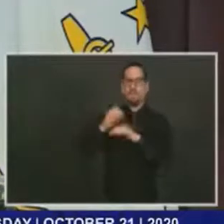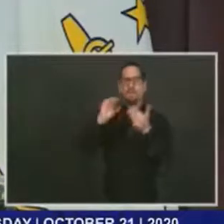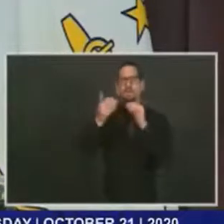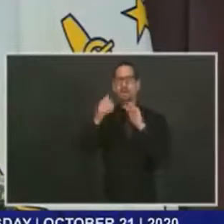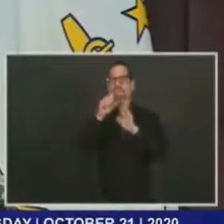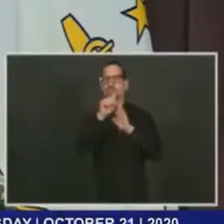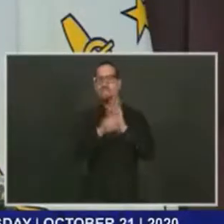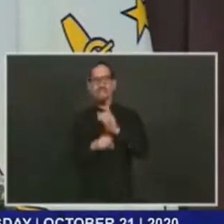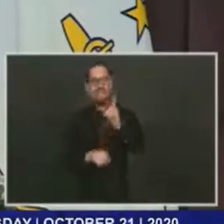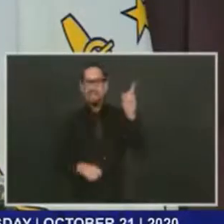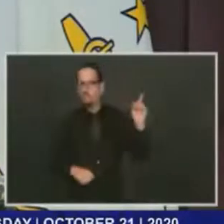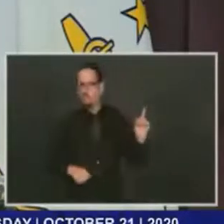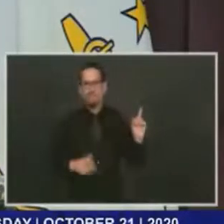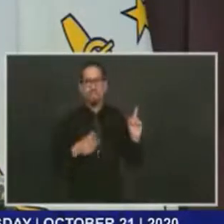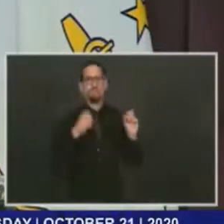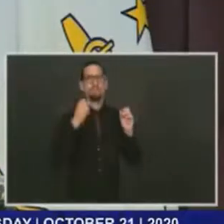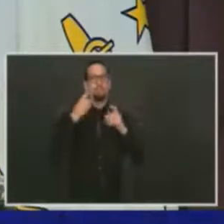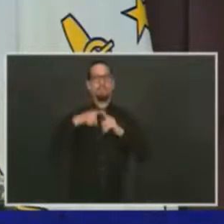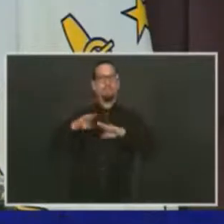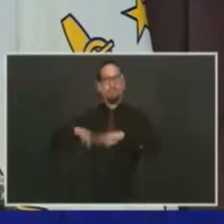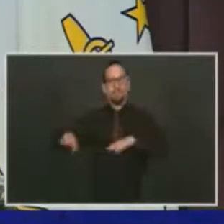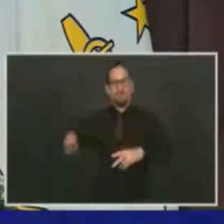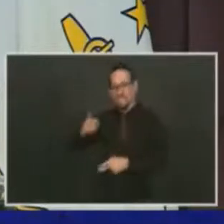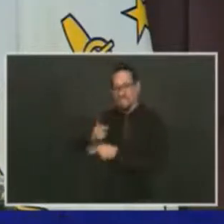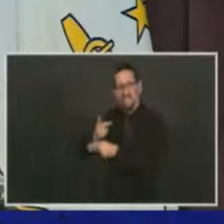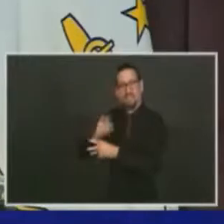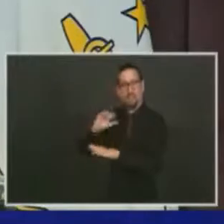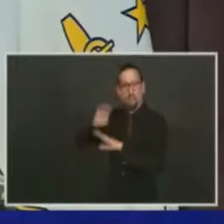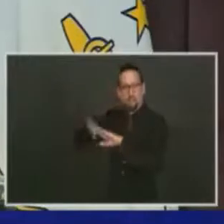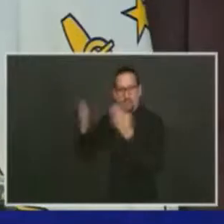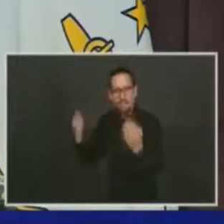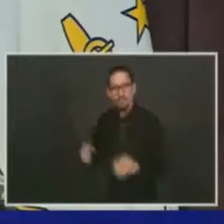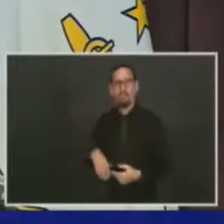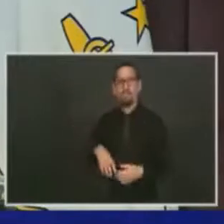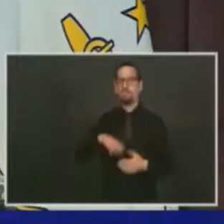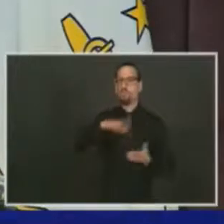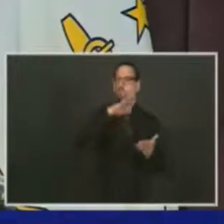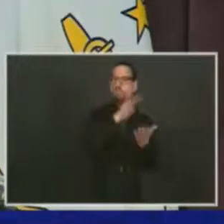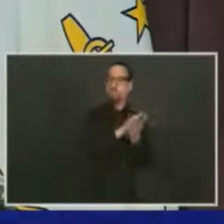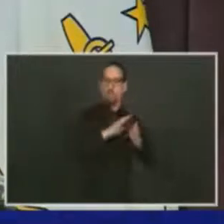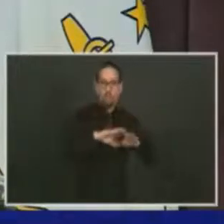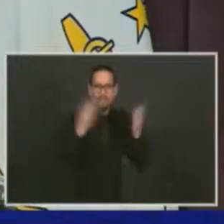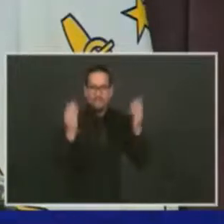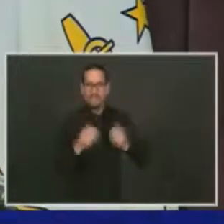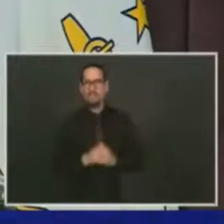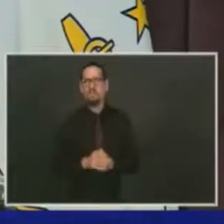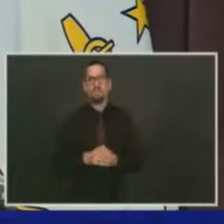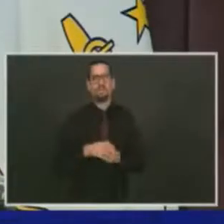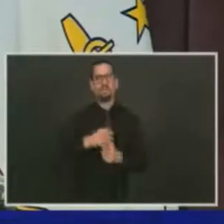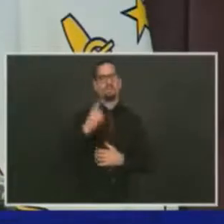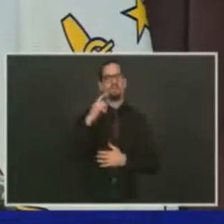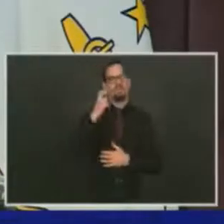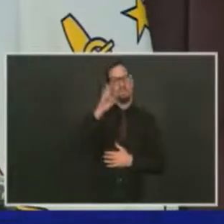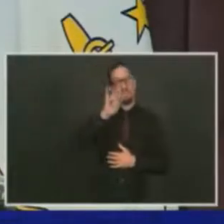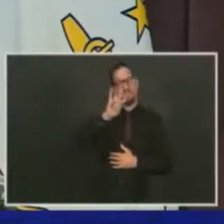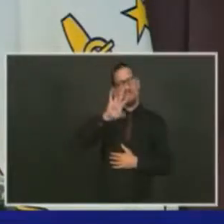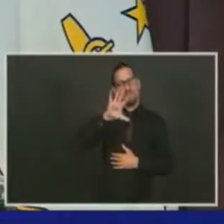done. Child care centers open first and most successfully. 2/3 of our kids back in school.